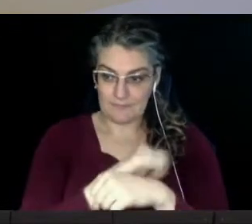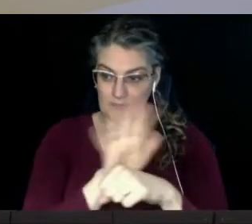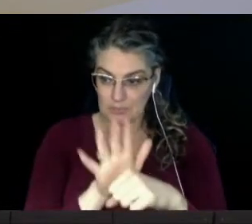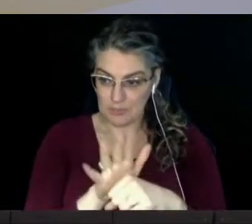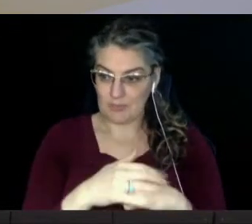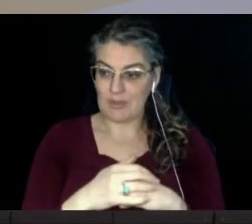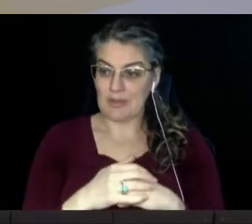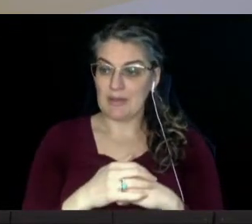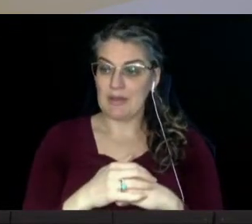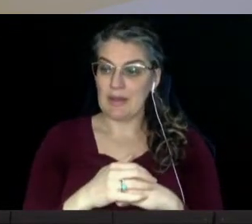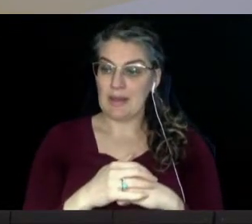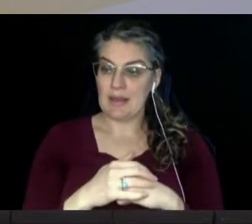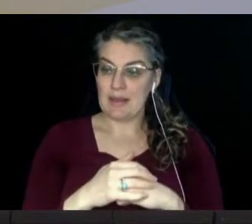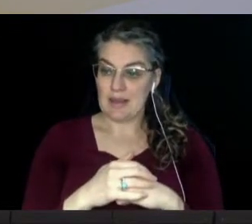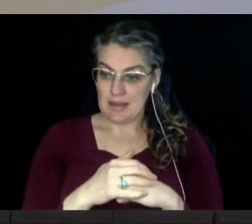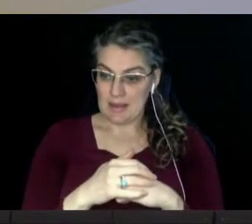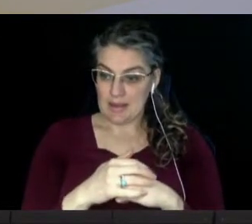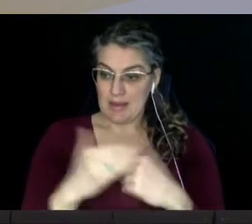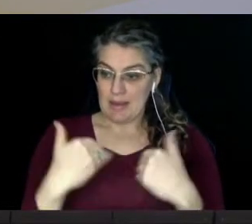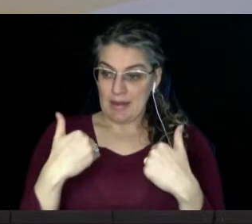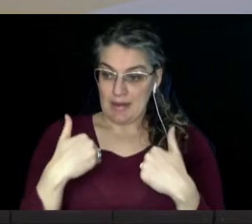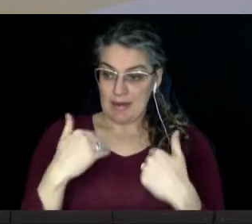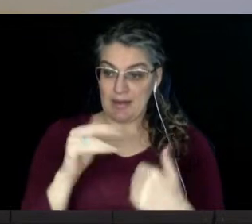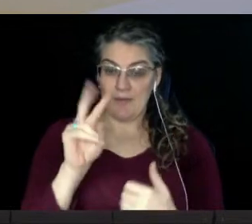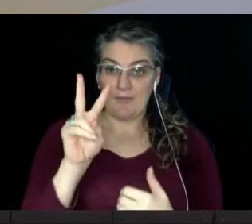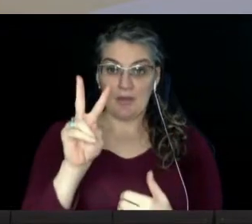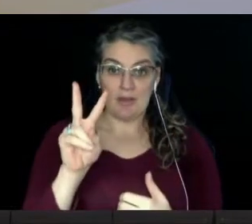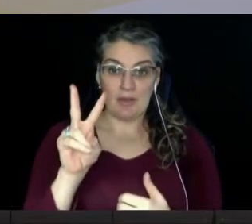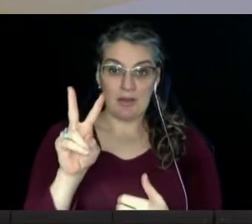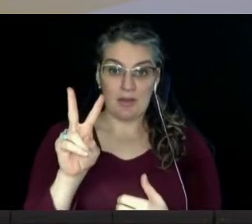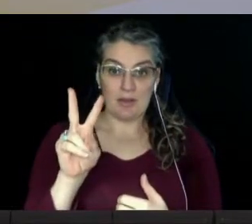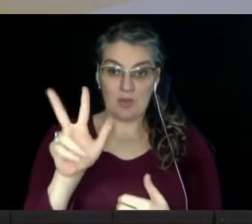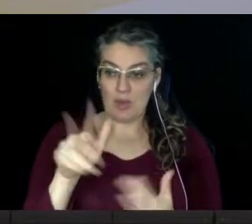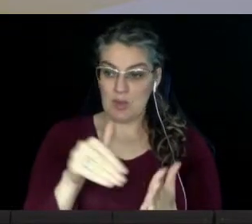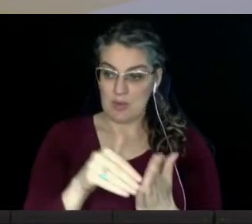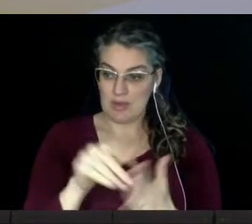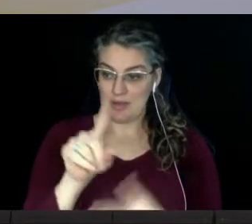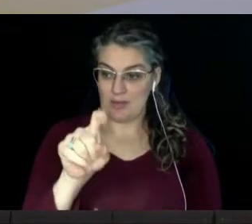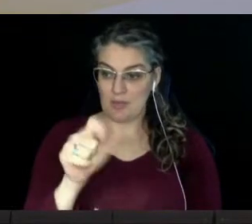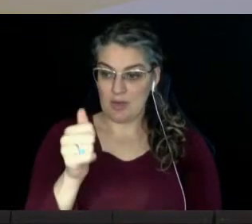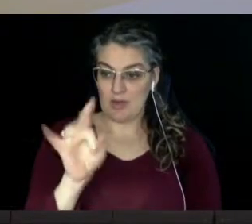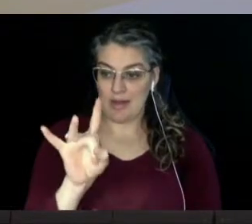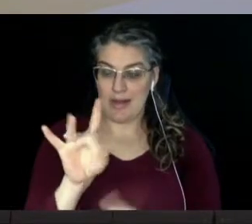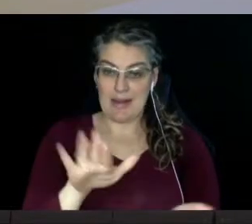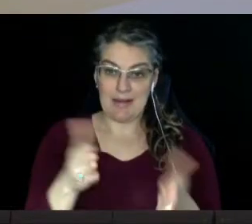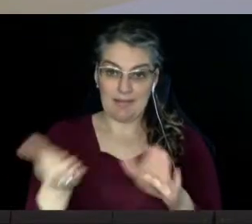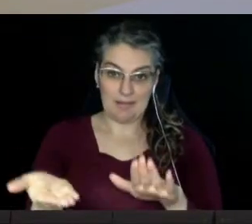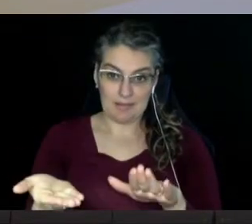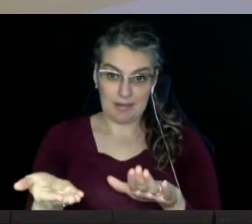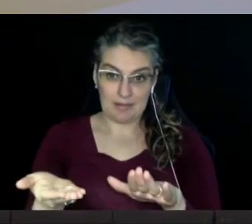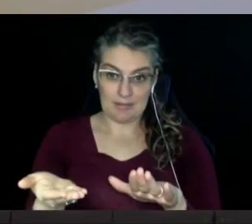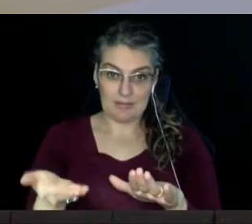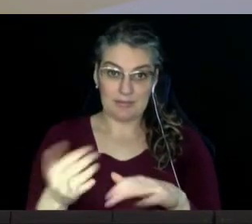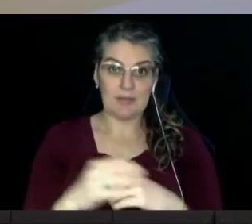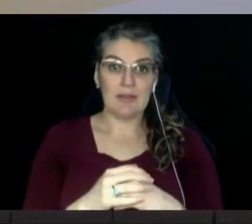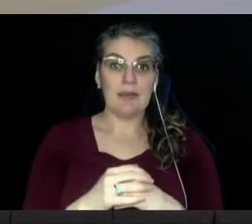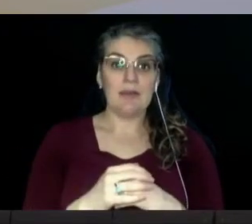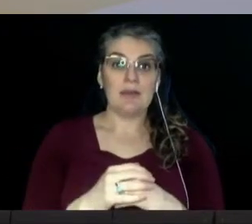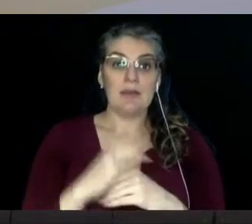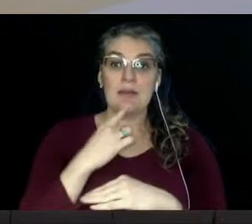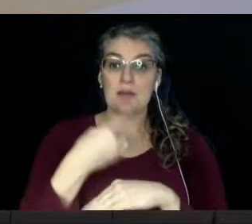1,014,373 cases and 23,118 deaths. In the past 24 hours,